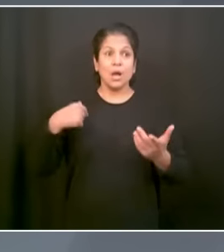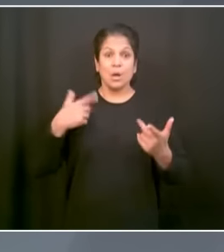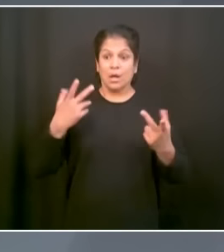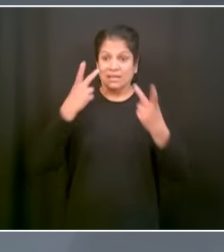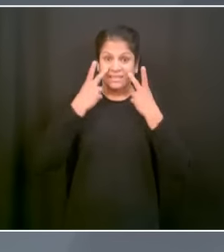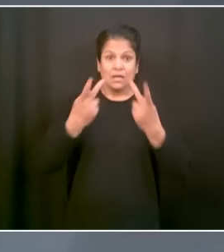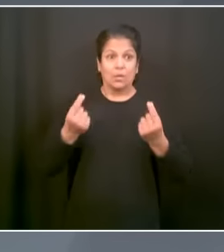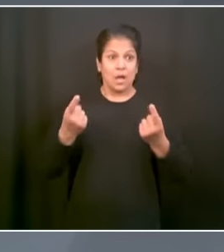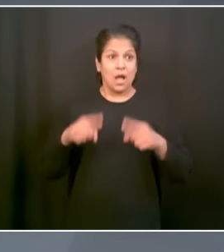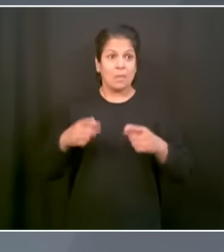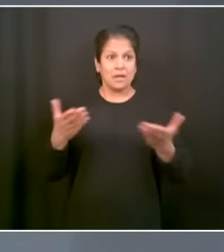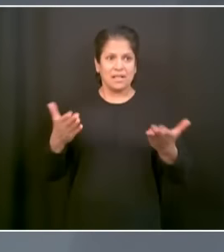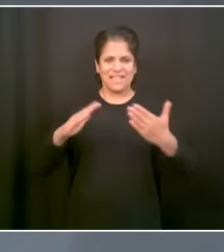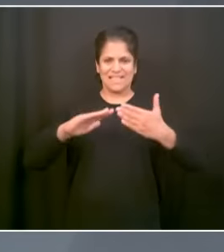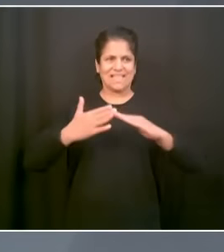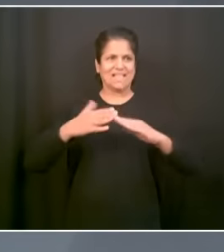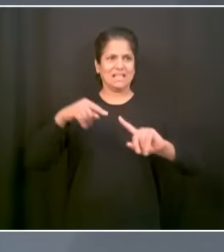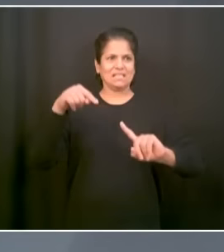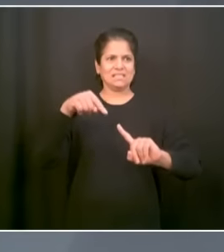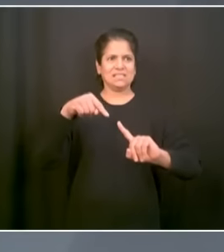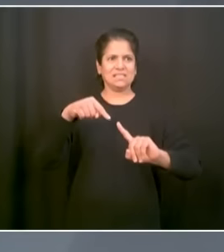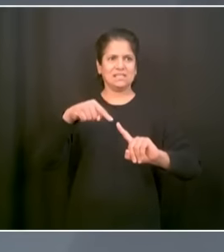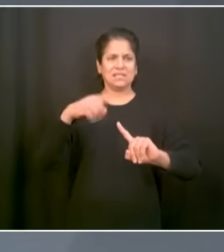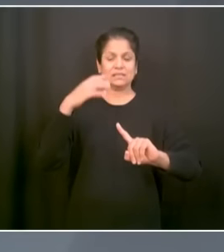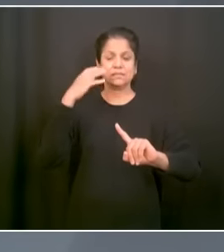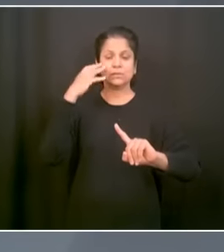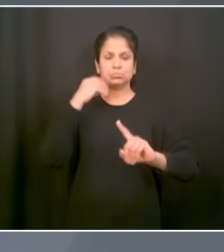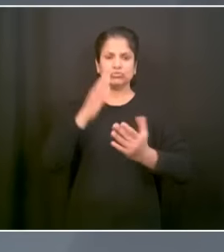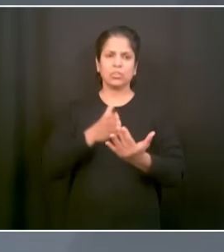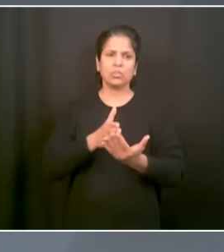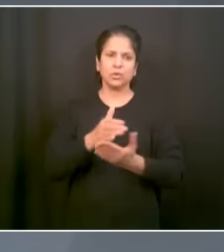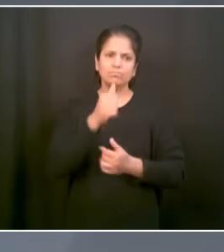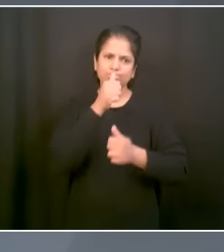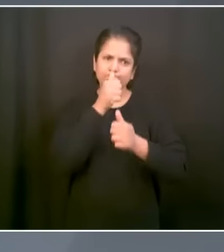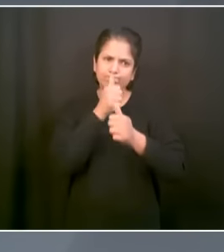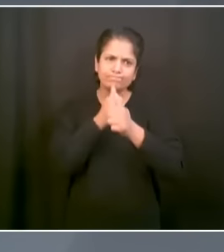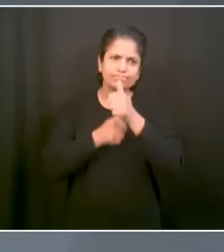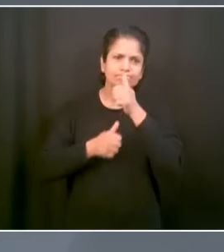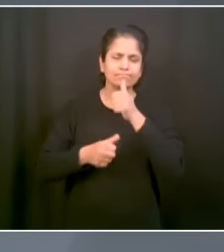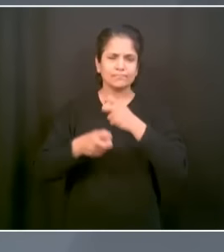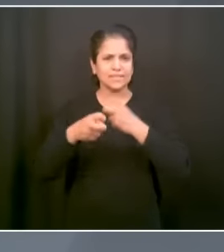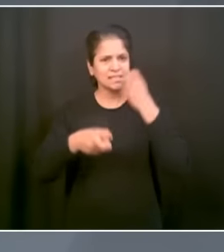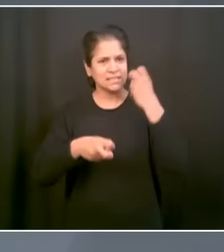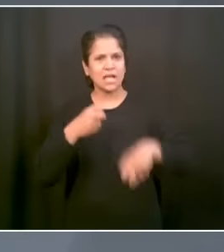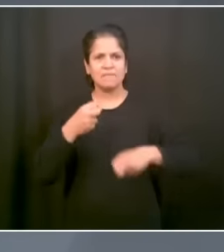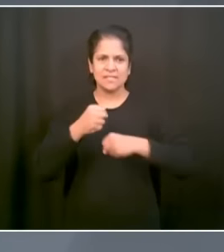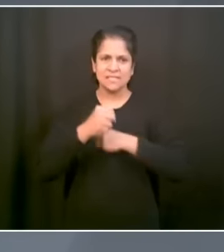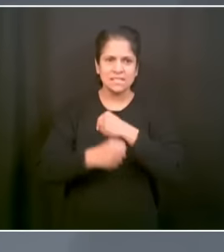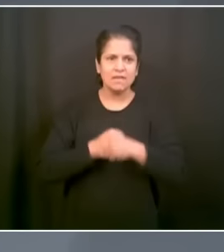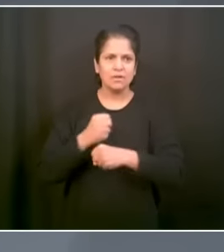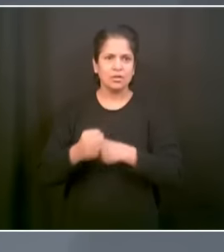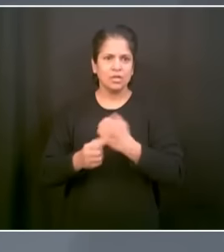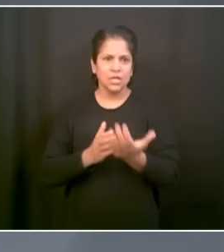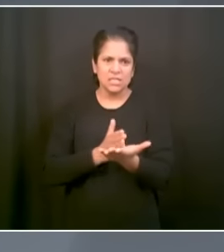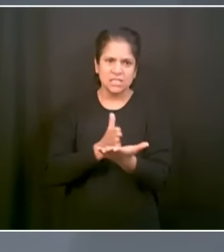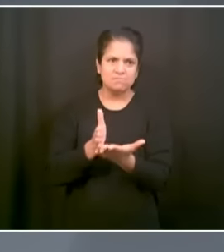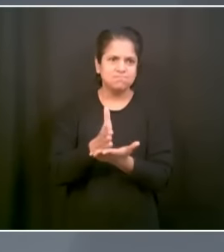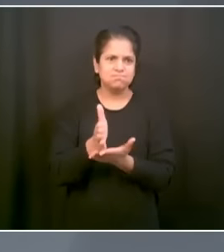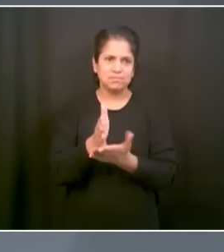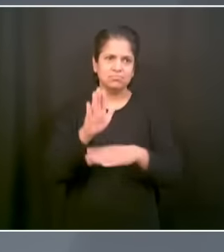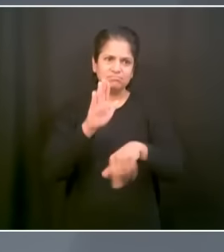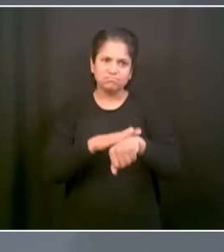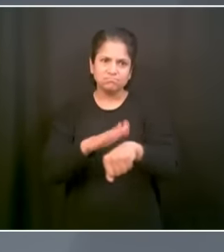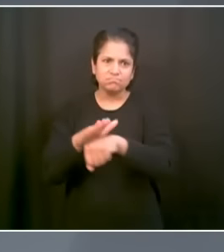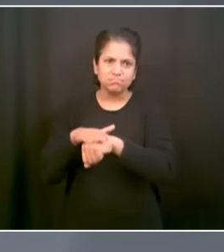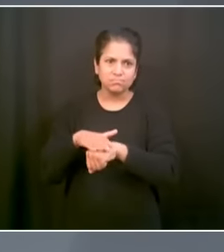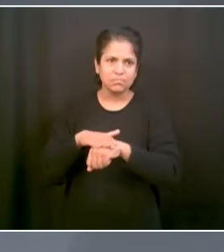difficult position. We are also seeing a moment where the gross fiscal mismanagement has